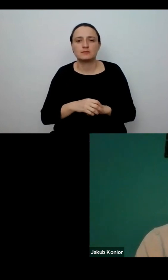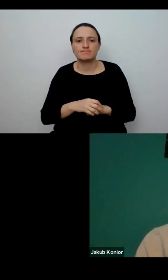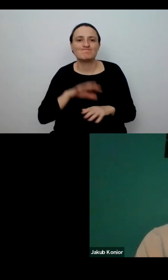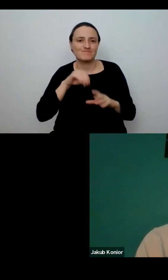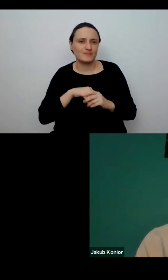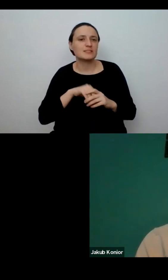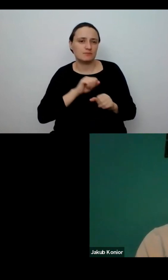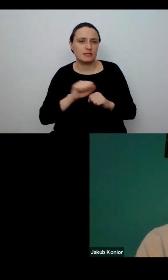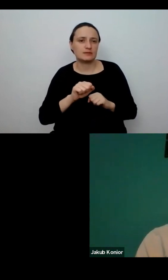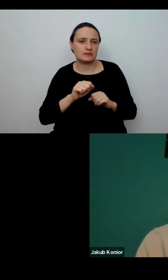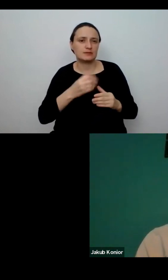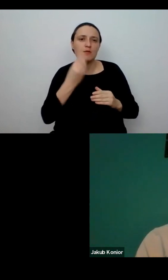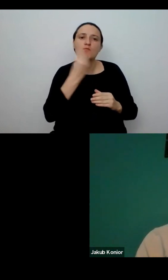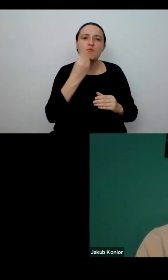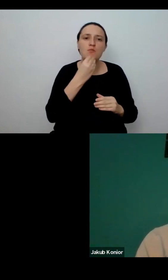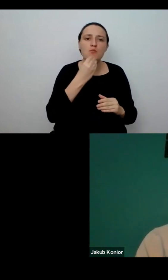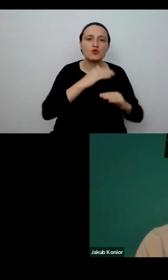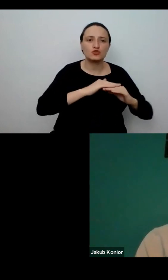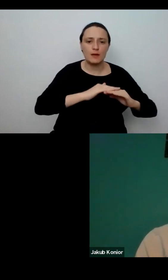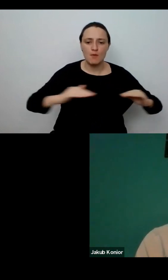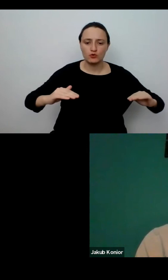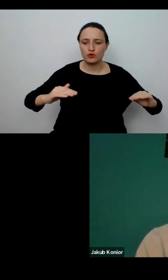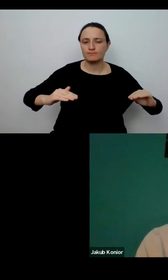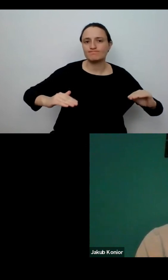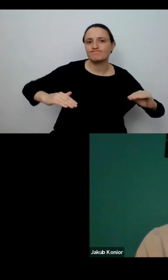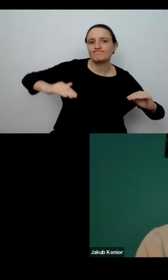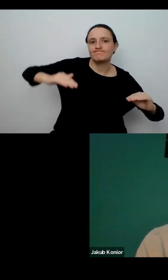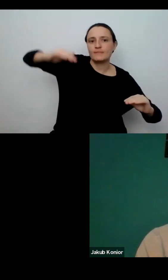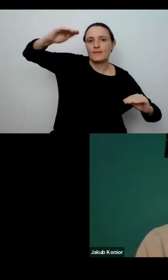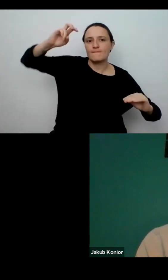height above the sea level. So the SQM